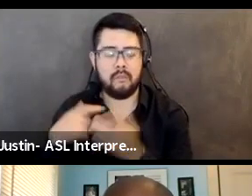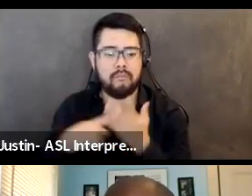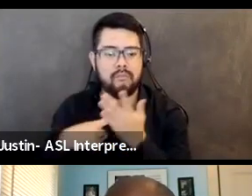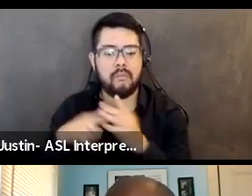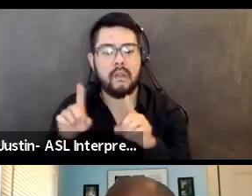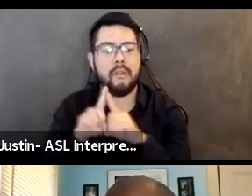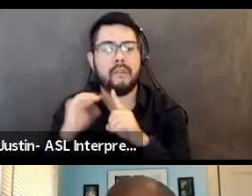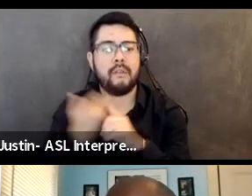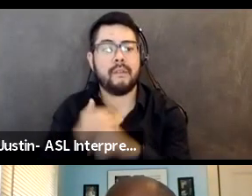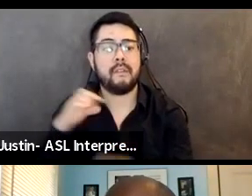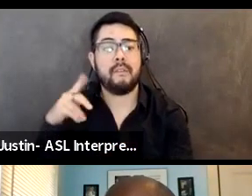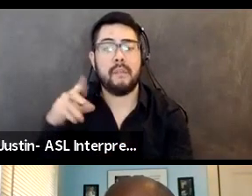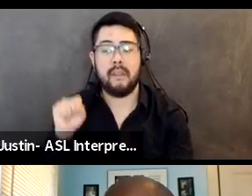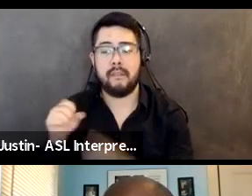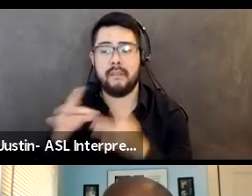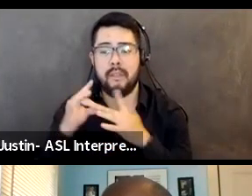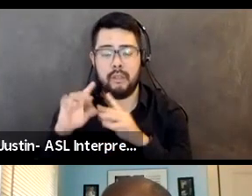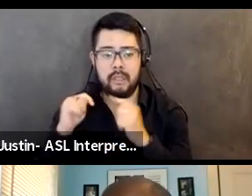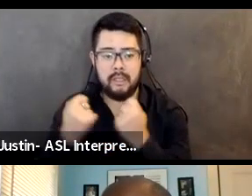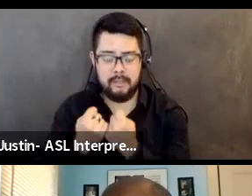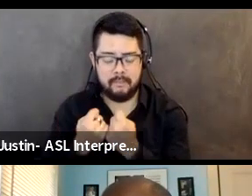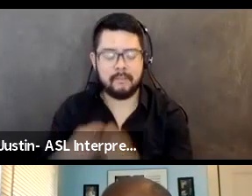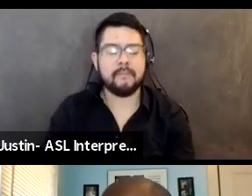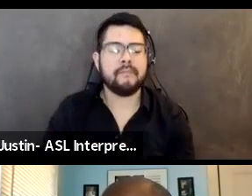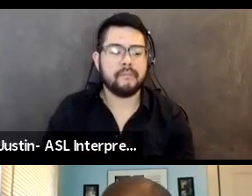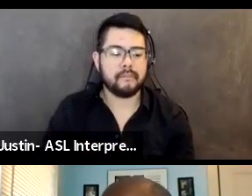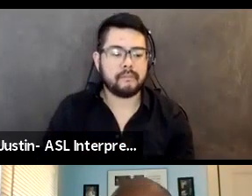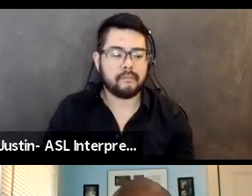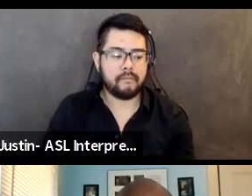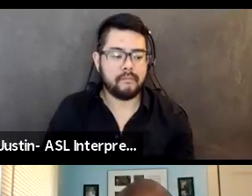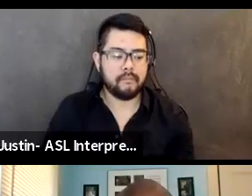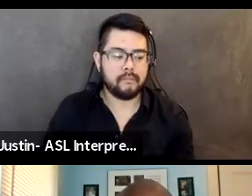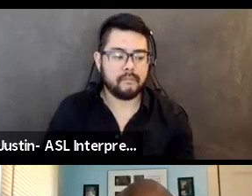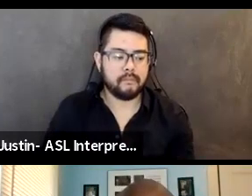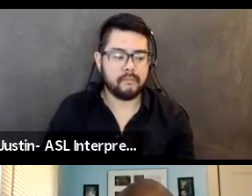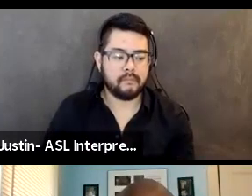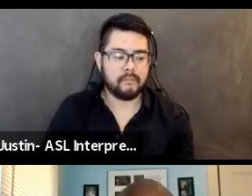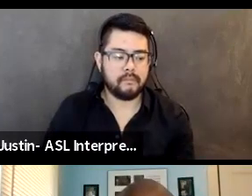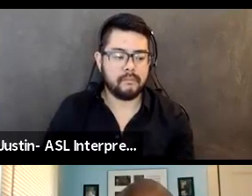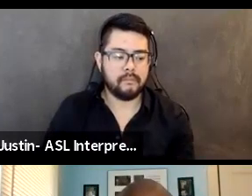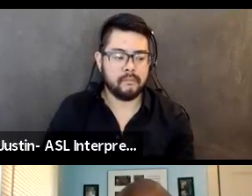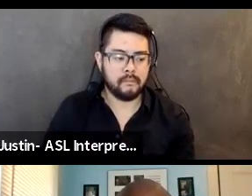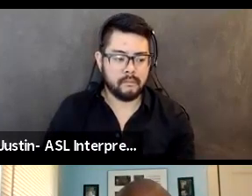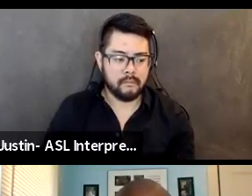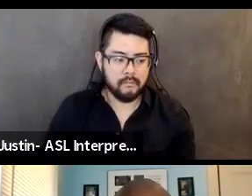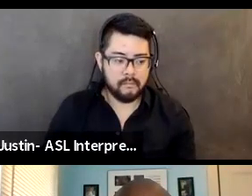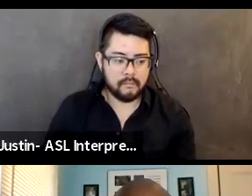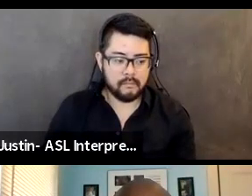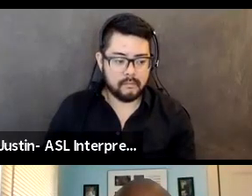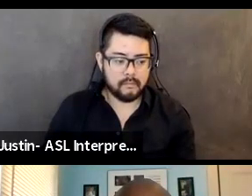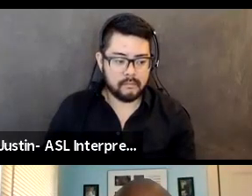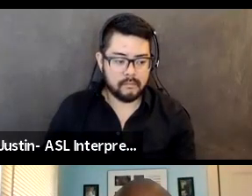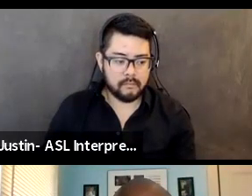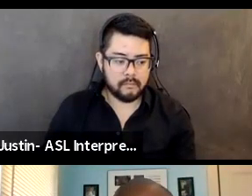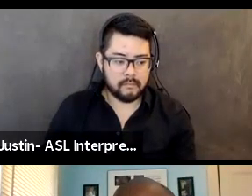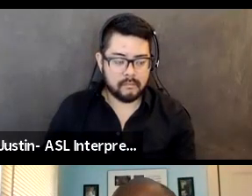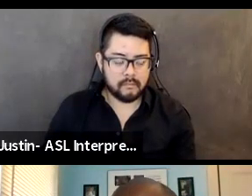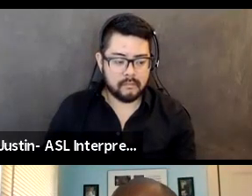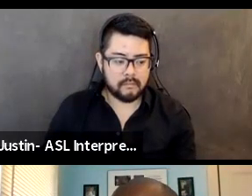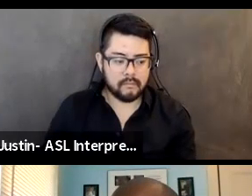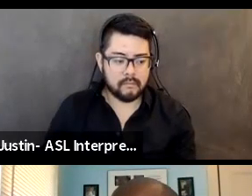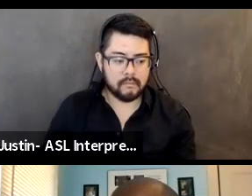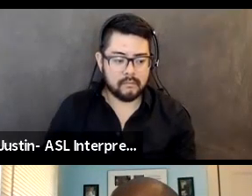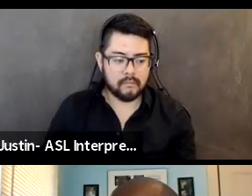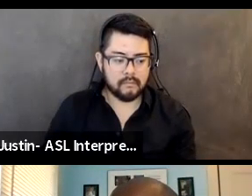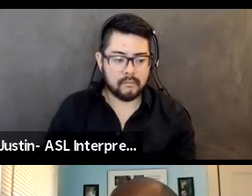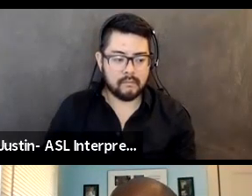leadership team did along with the mayor's team and navigating really tough waters um to get to the point where we are with